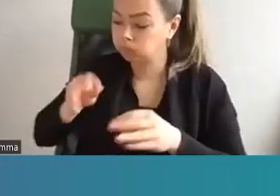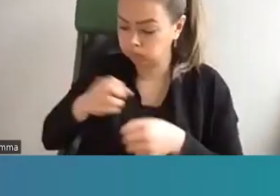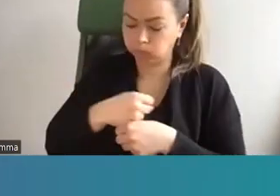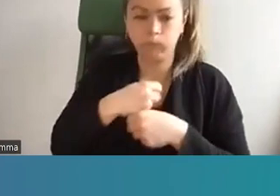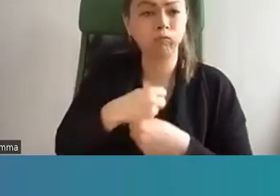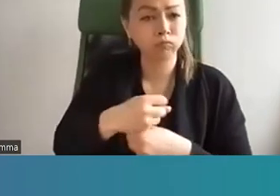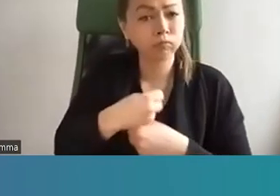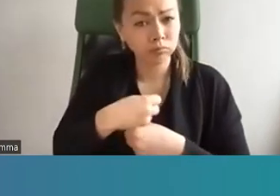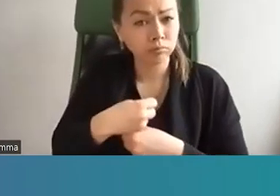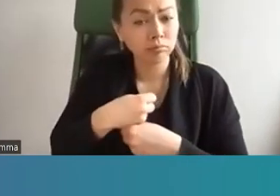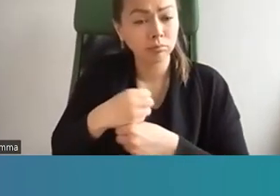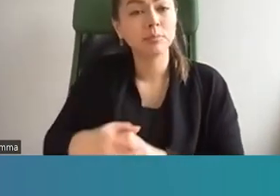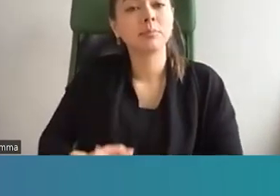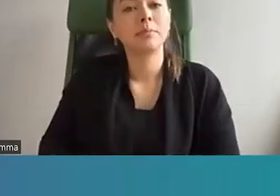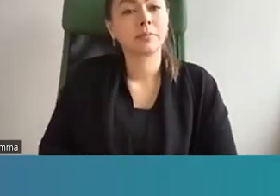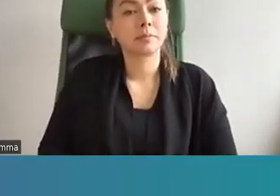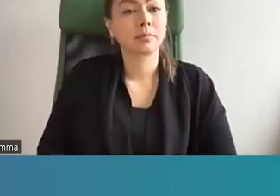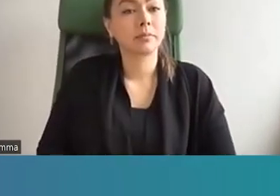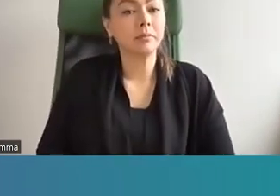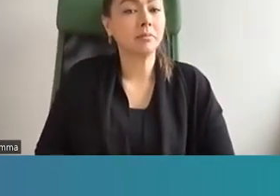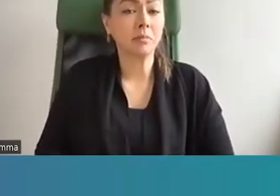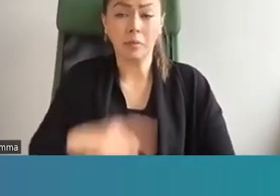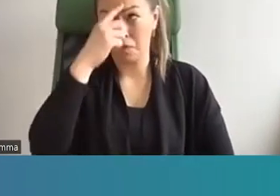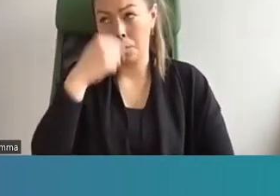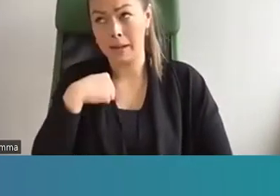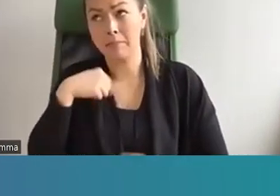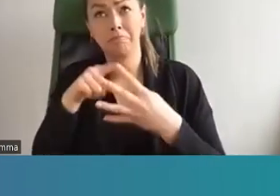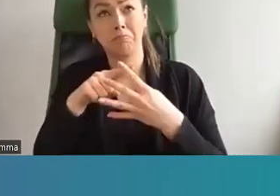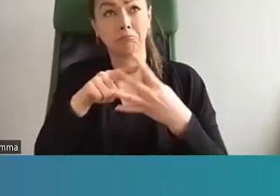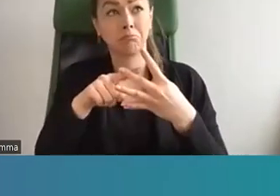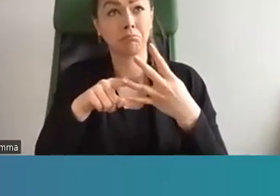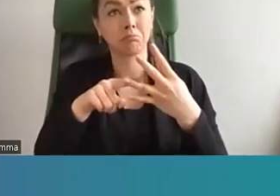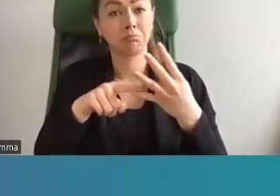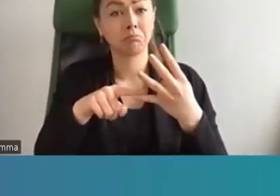that alone to me would, if